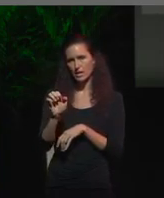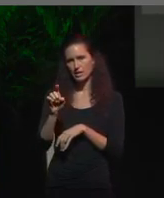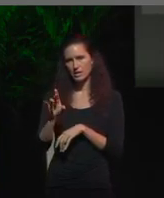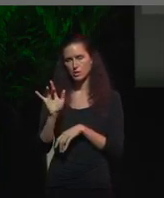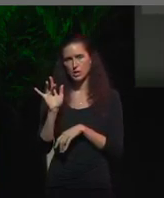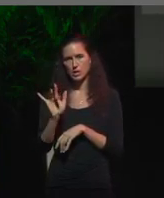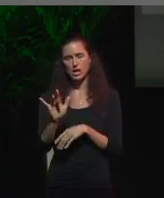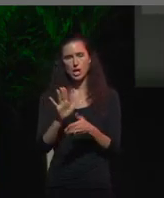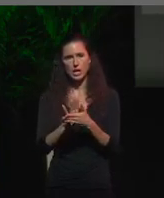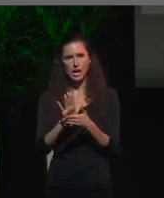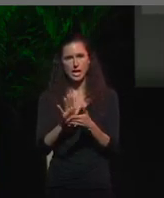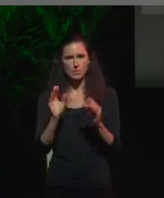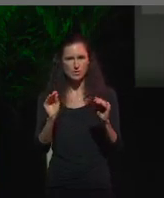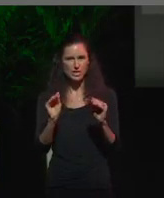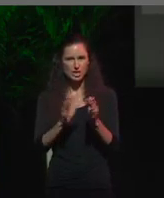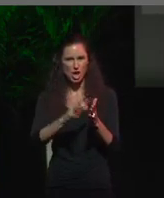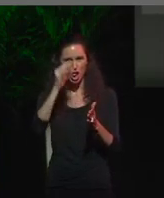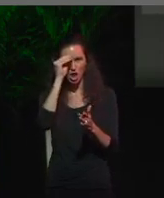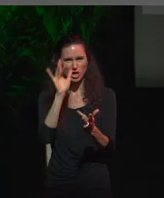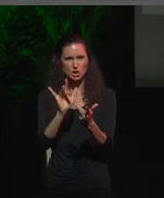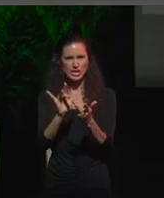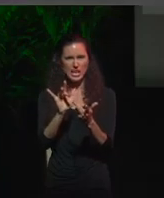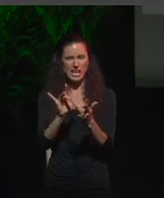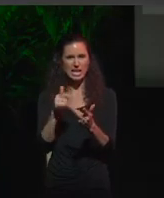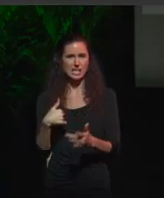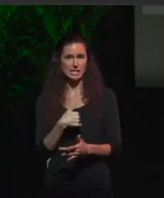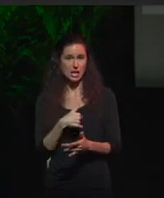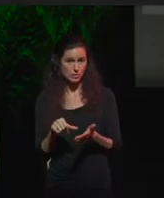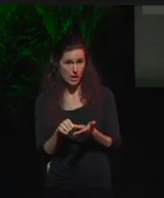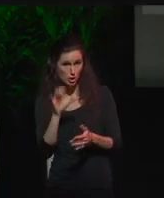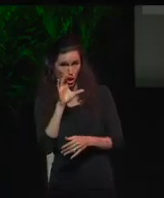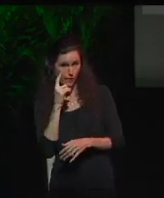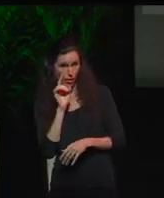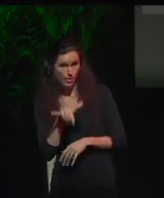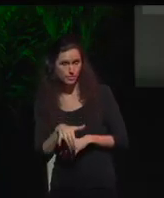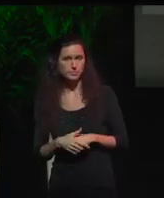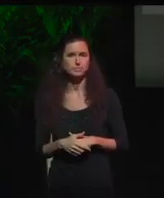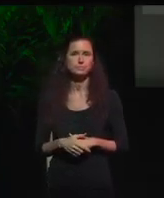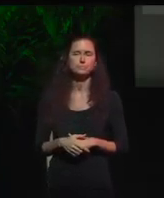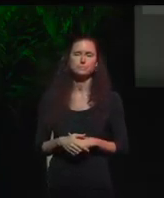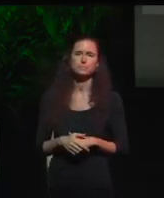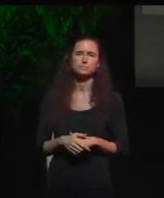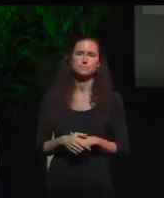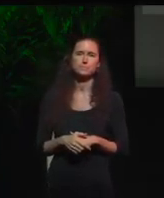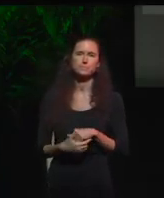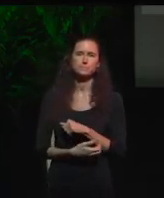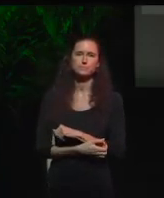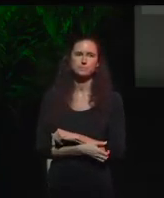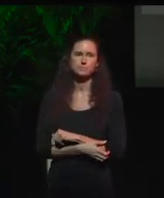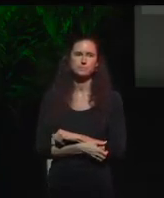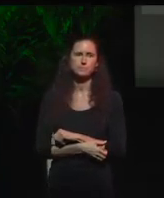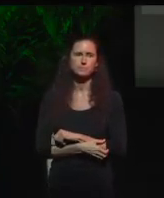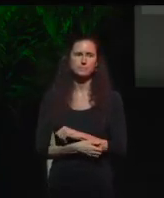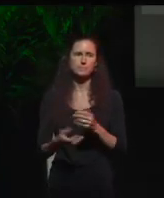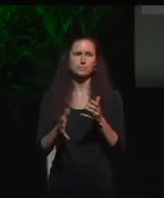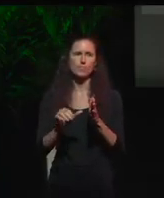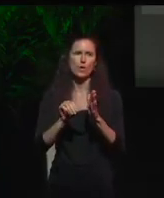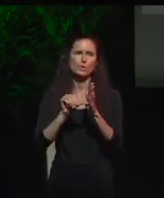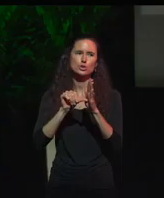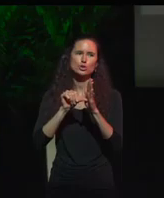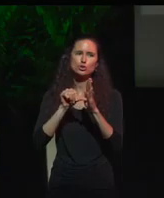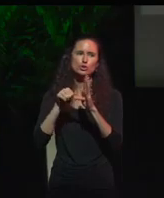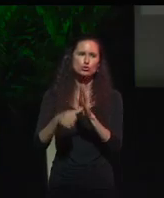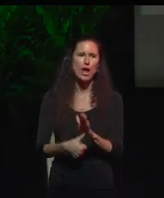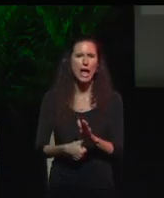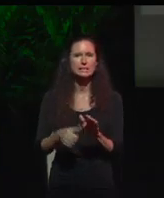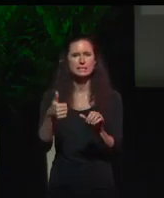Learning link, and then there's like a Contact Us page, so look for that. I want to stress to everybody that's